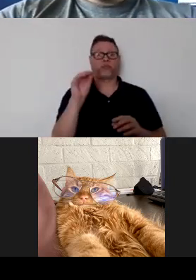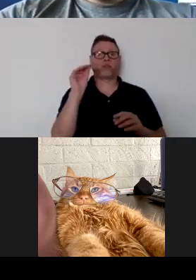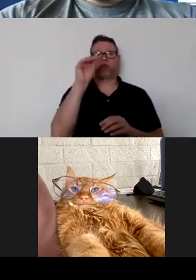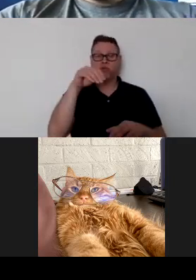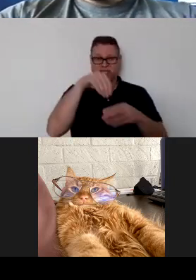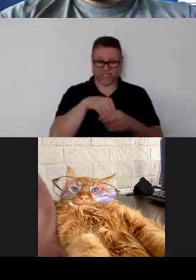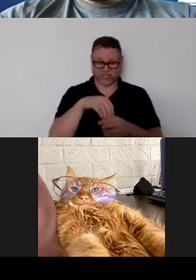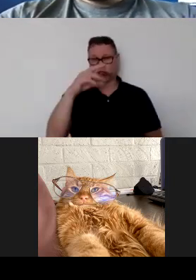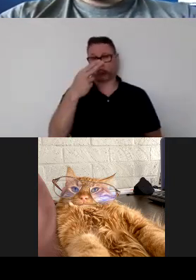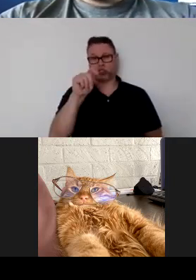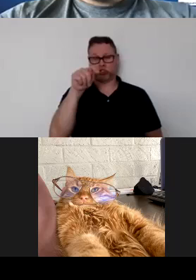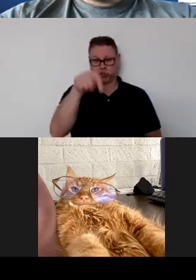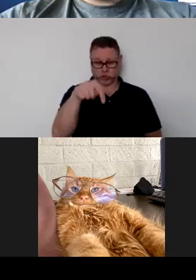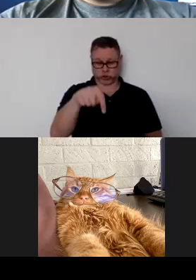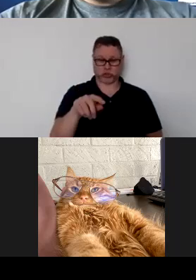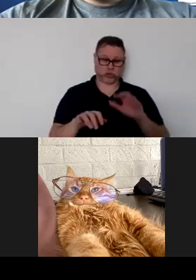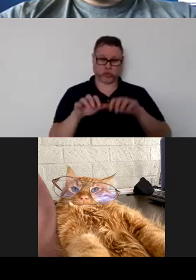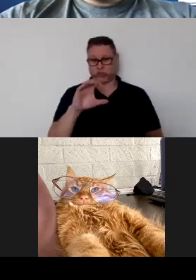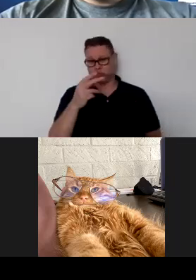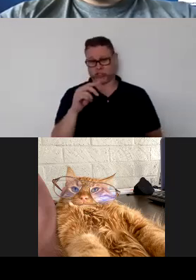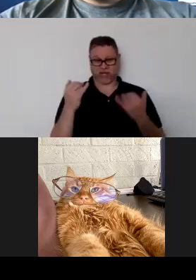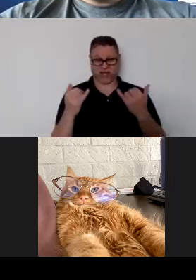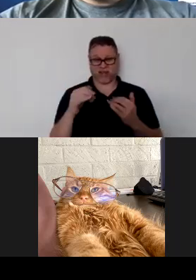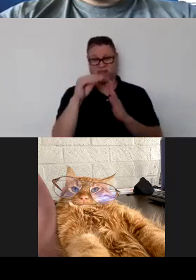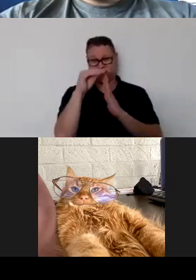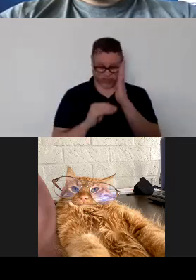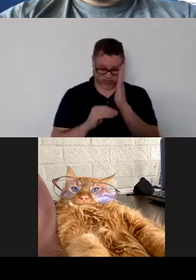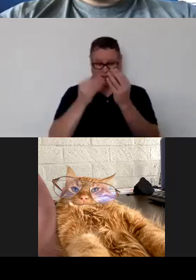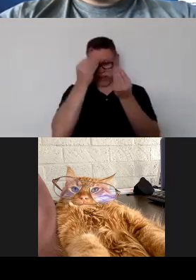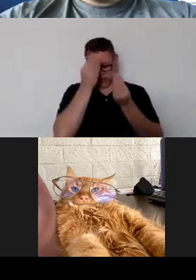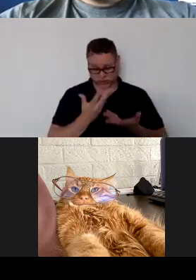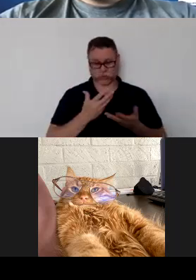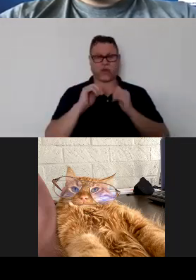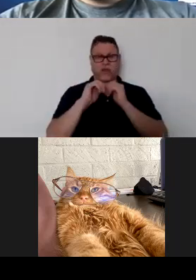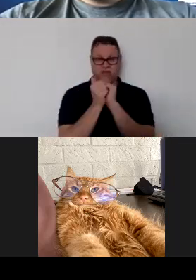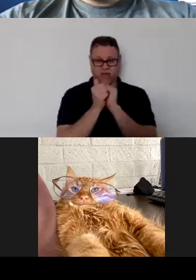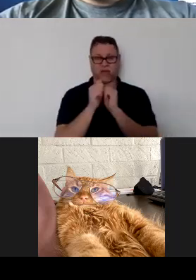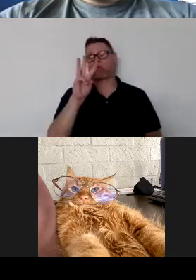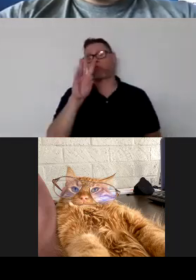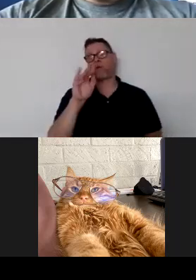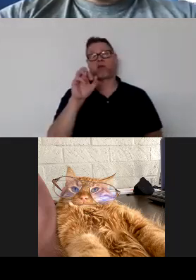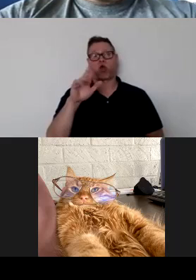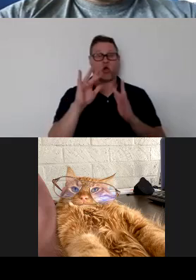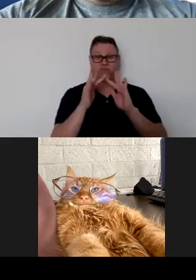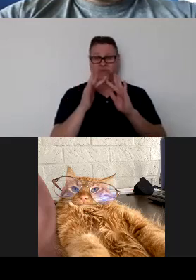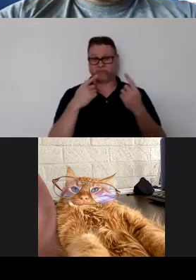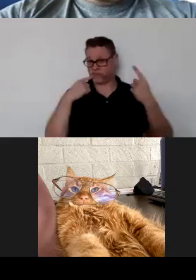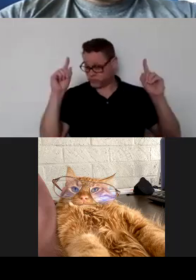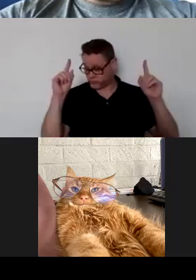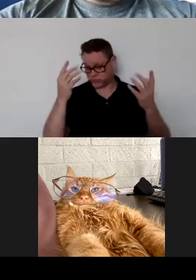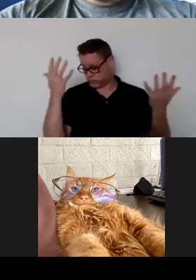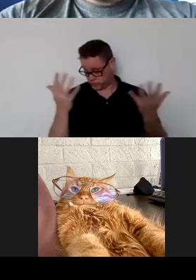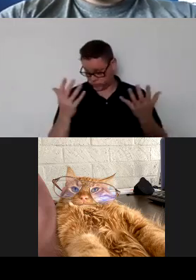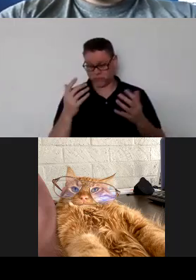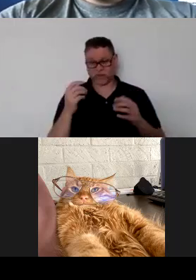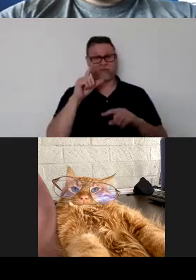So if you have the time right now to fill that out to let us know how this webinar was. If you are not able to do it at